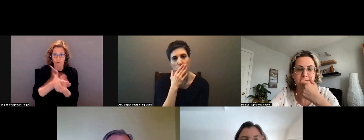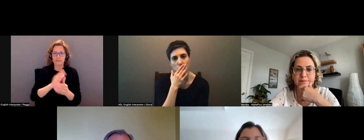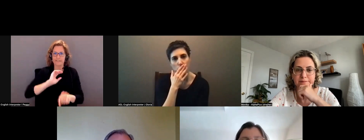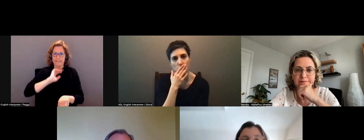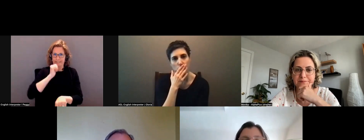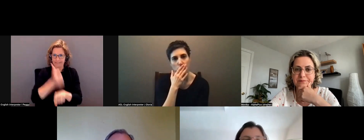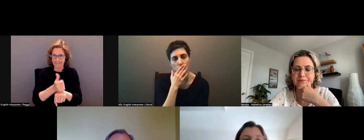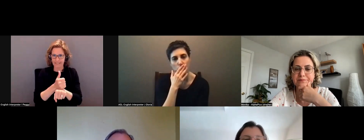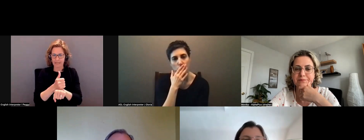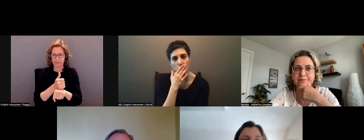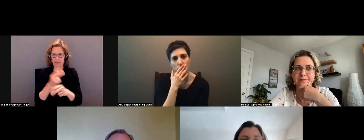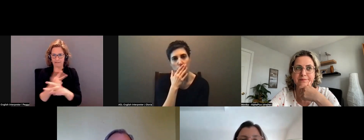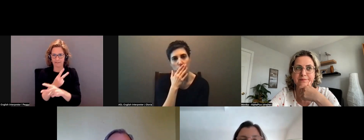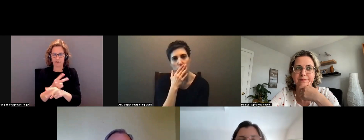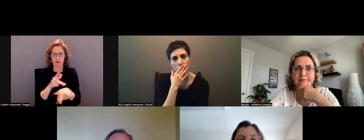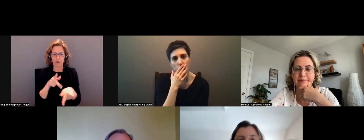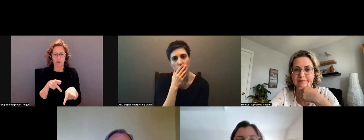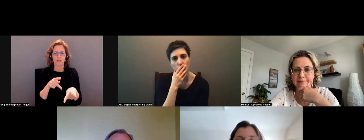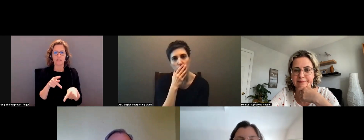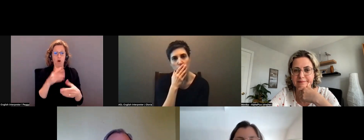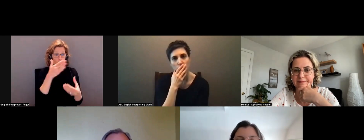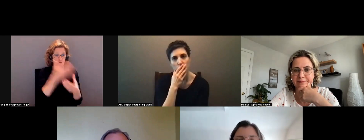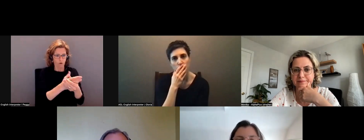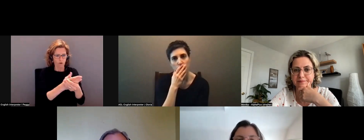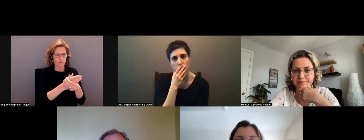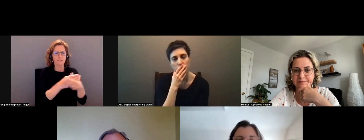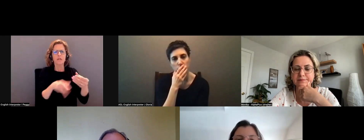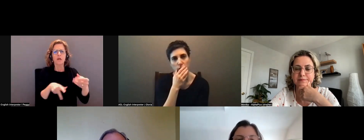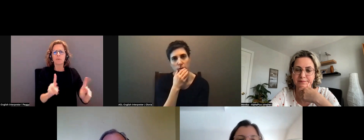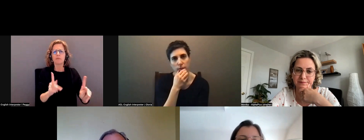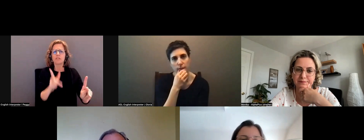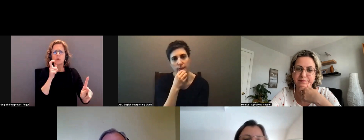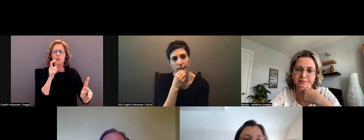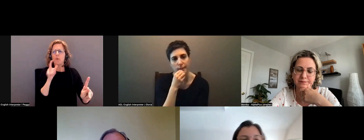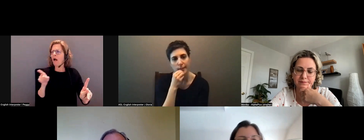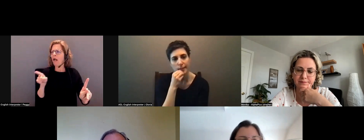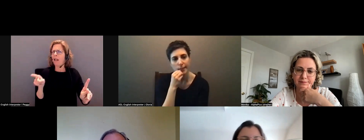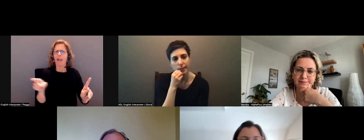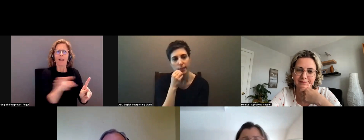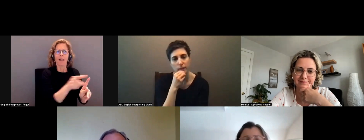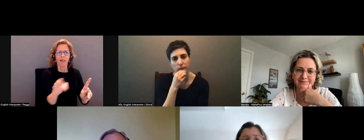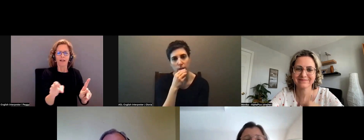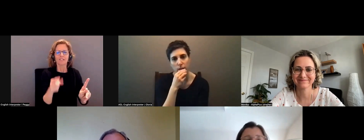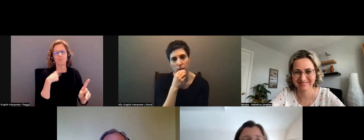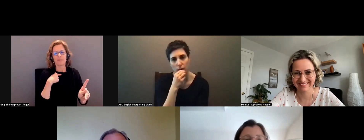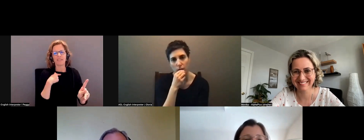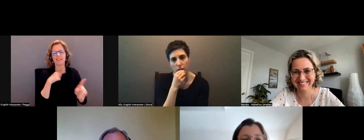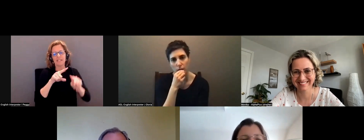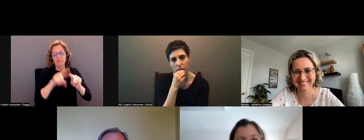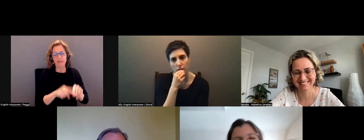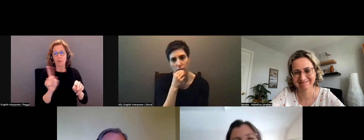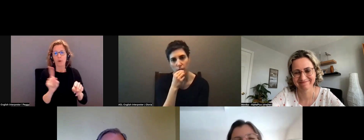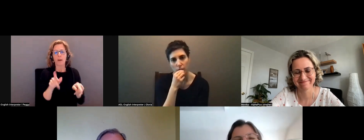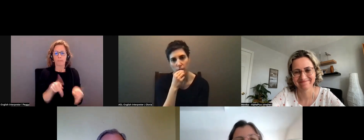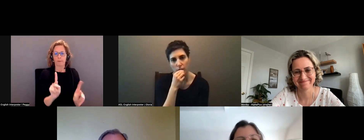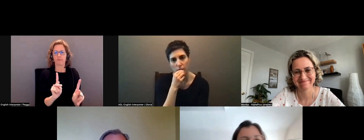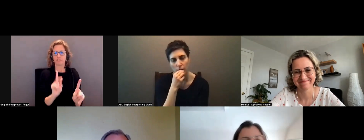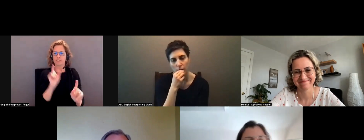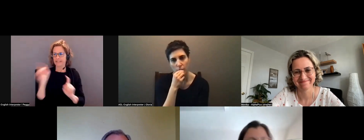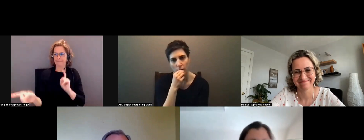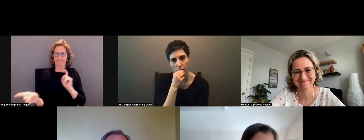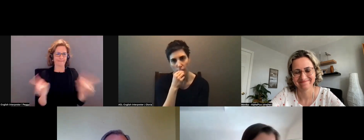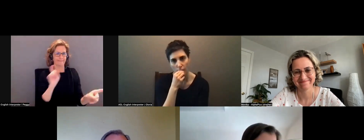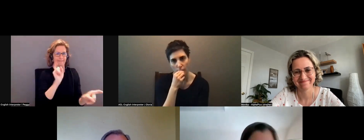I'm just giving permission for those specific folders right now until I figure it out and have